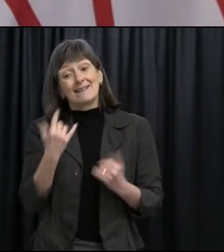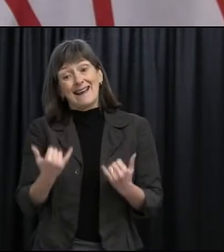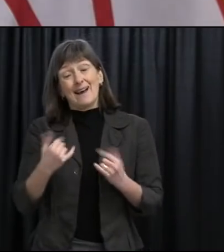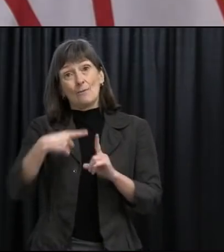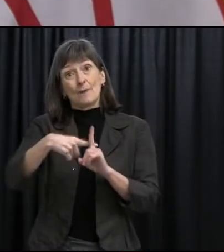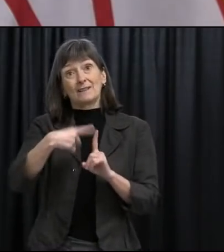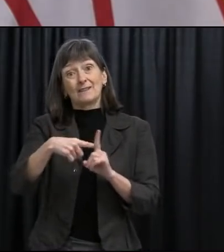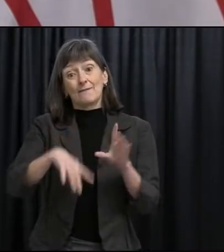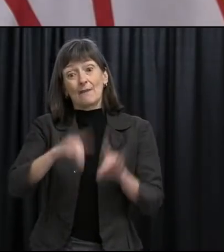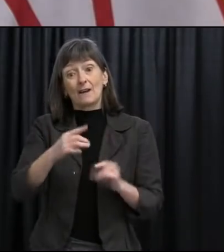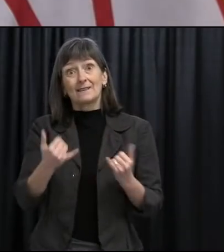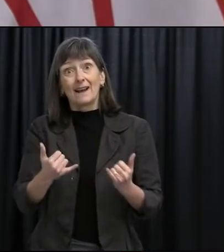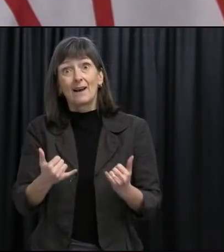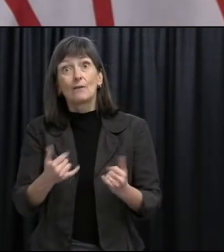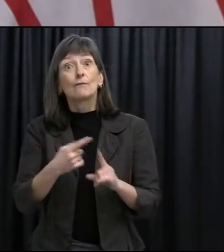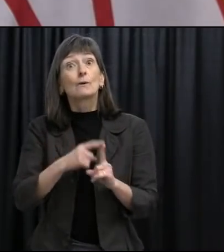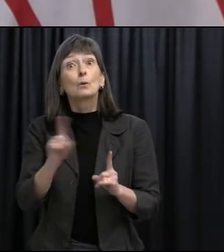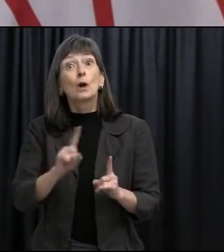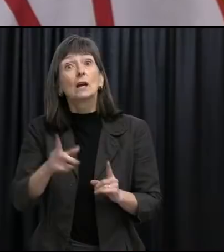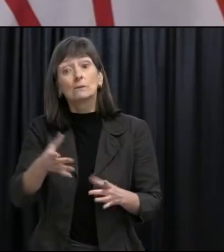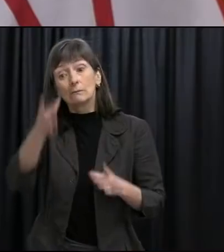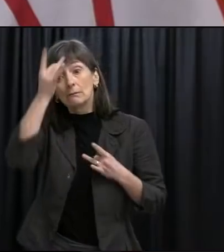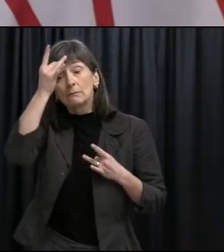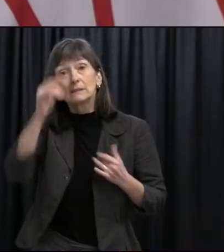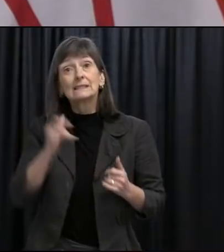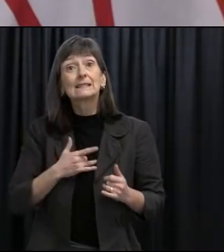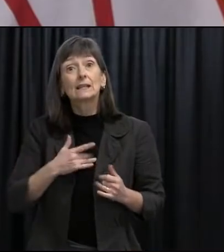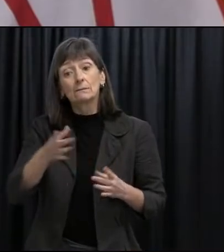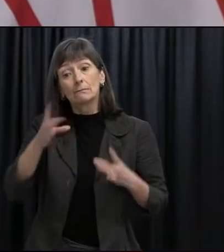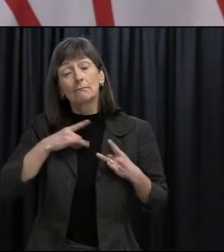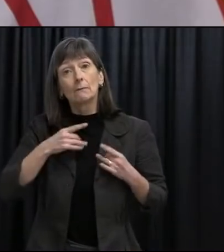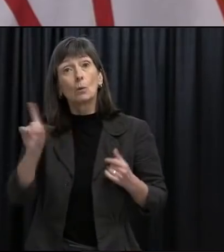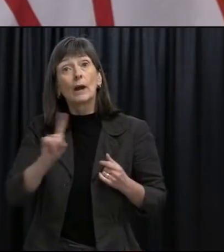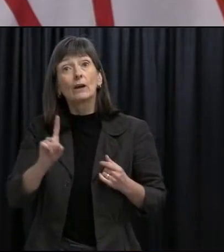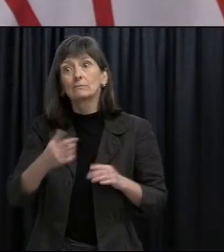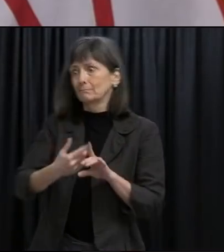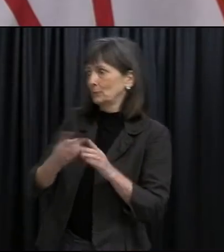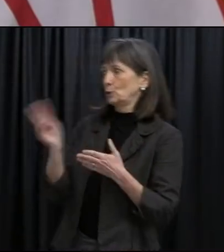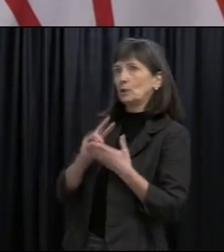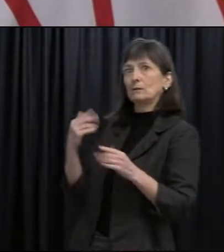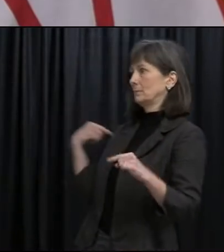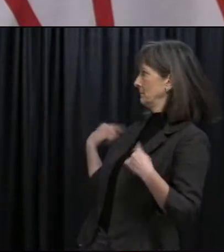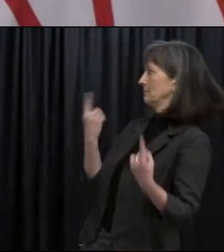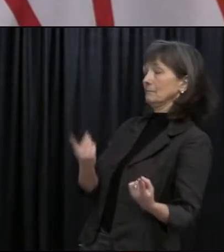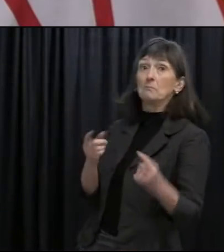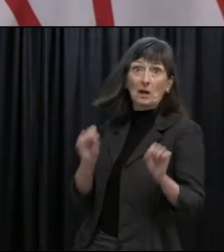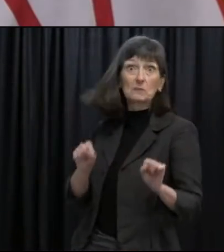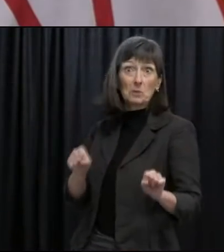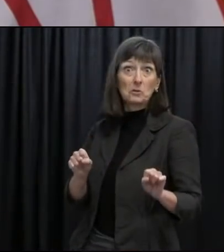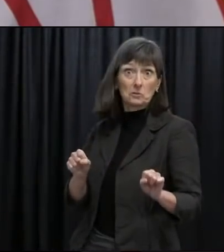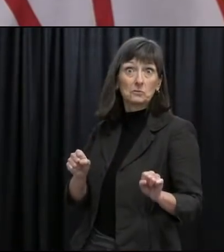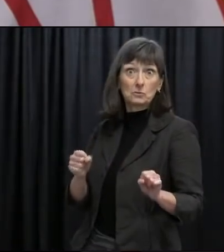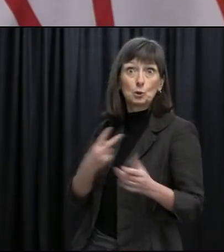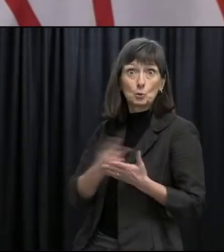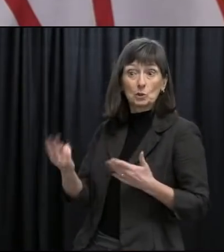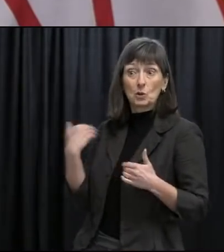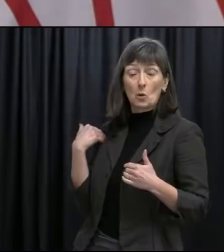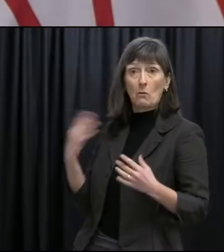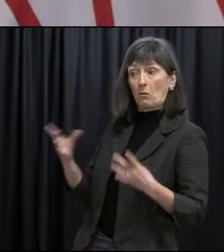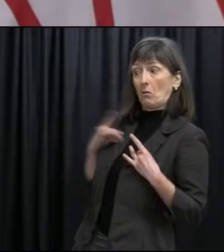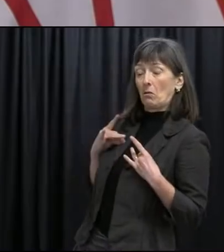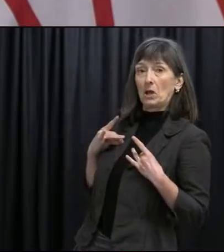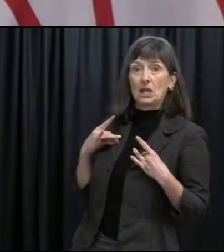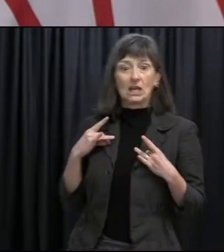This means our behavior now will determine how well we fare in the weeks to come. Strict adherence to public health measures